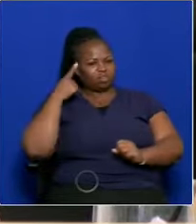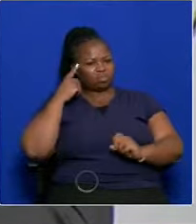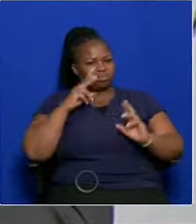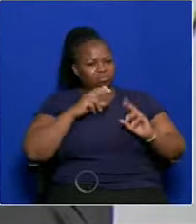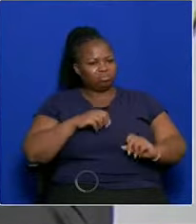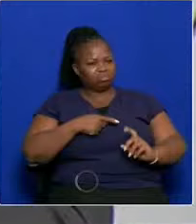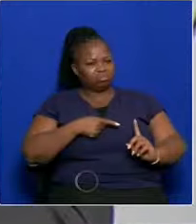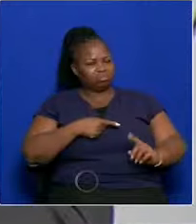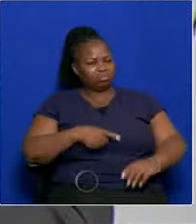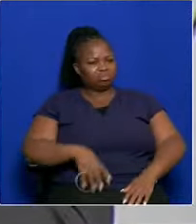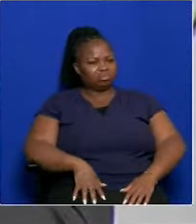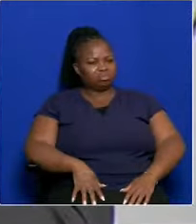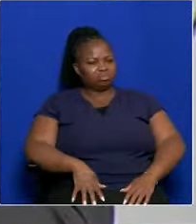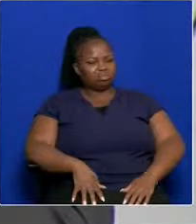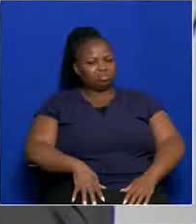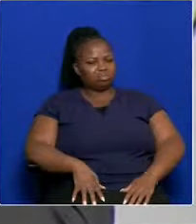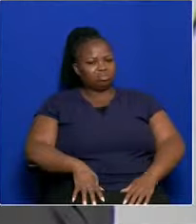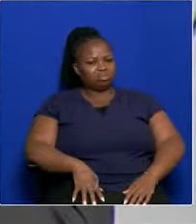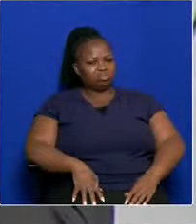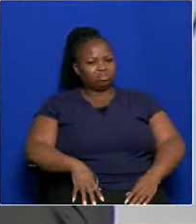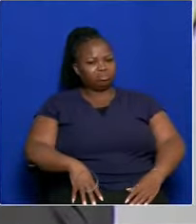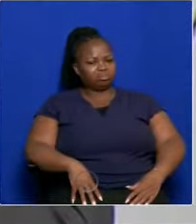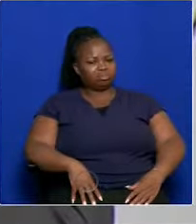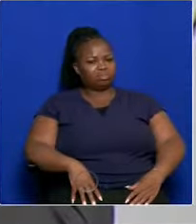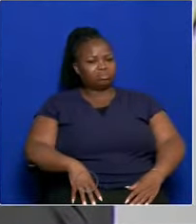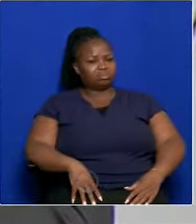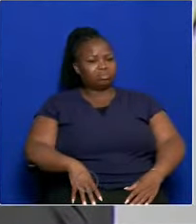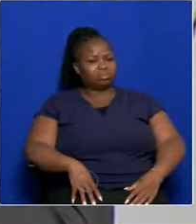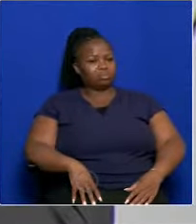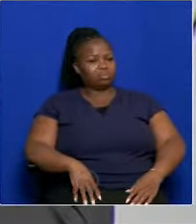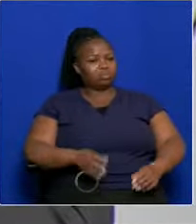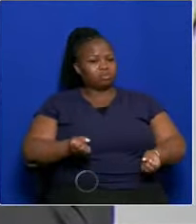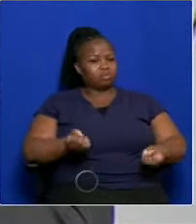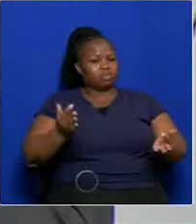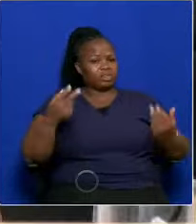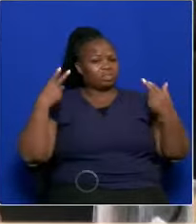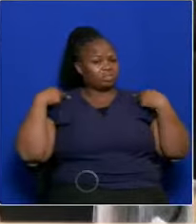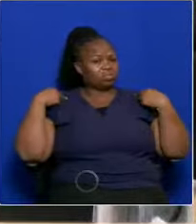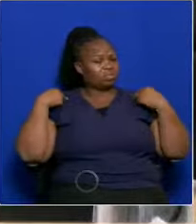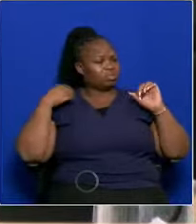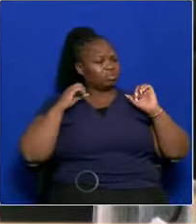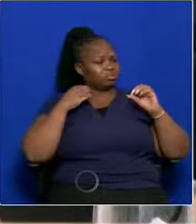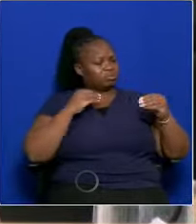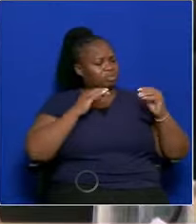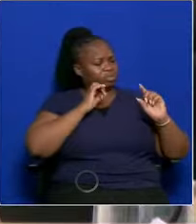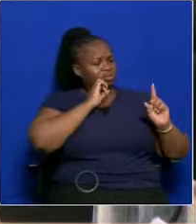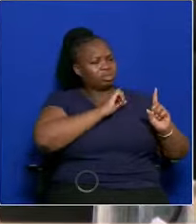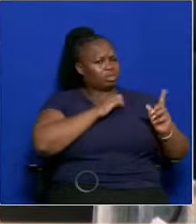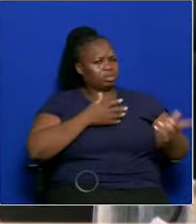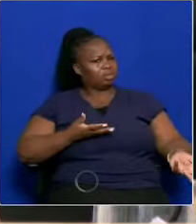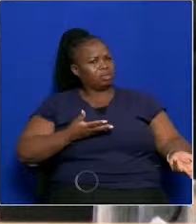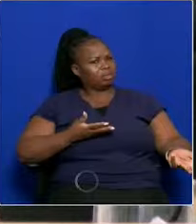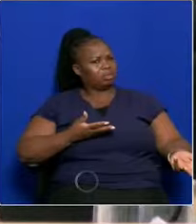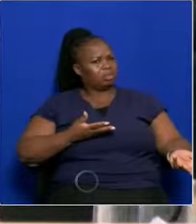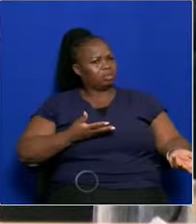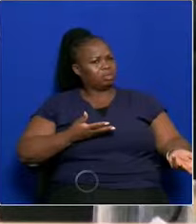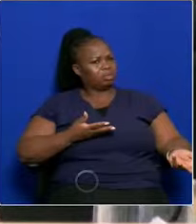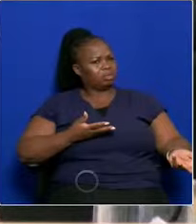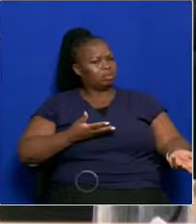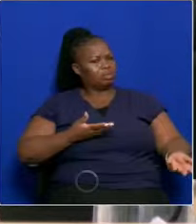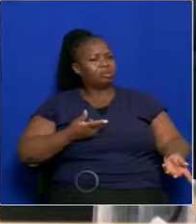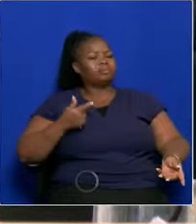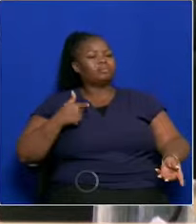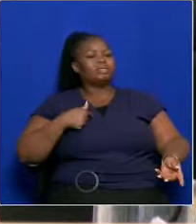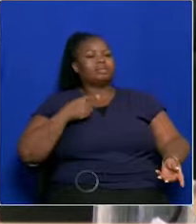No, providing security, it was his business. I understand that, General. I'm saying looking at